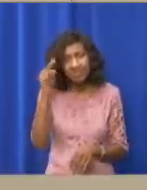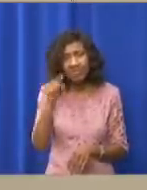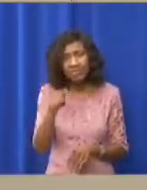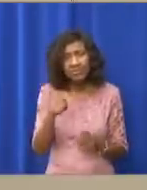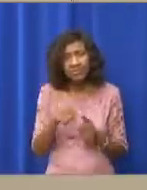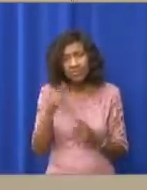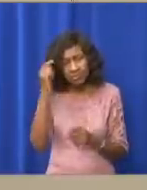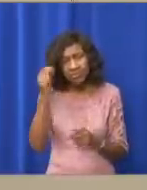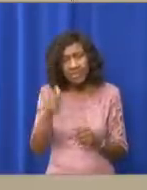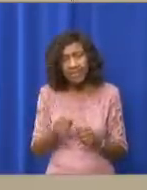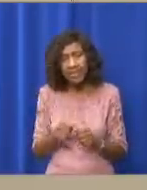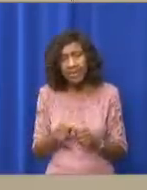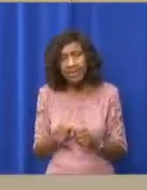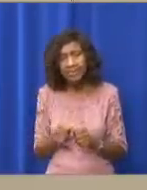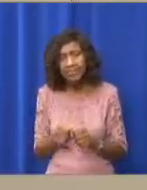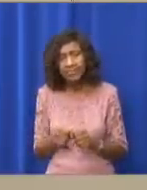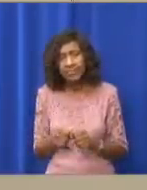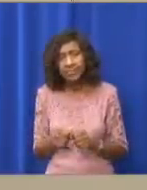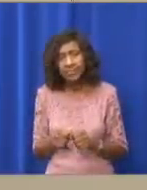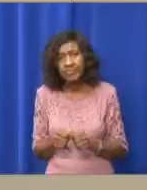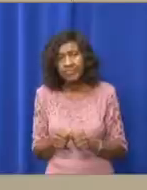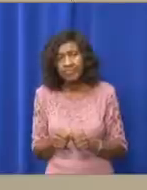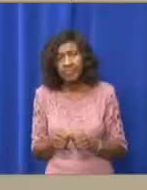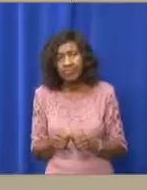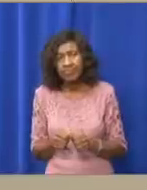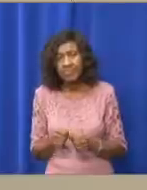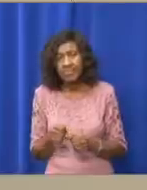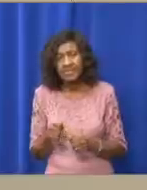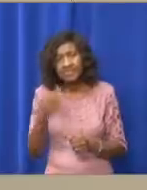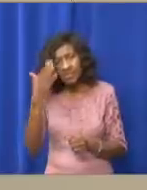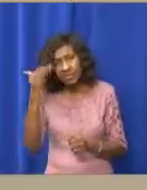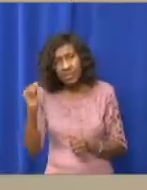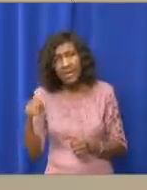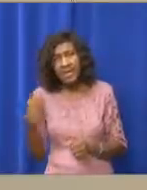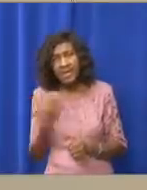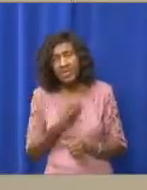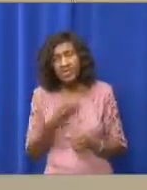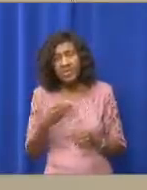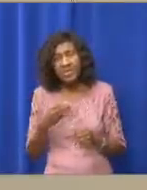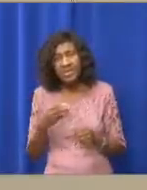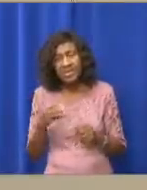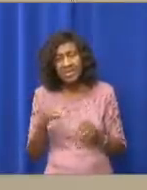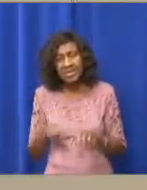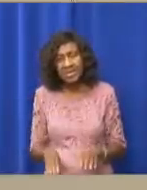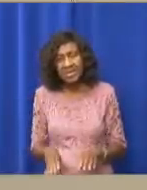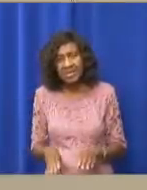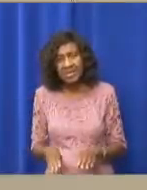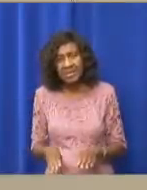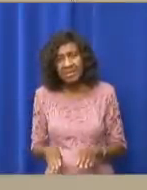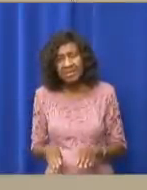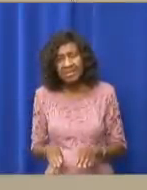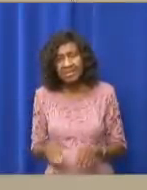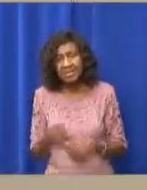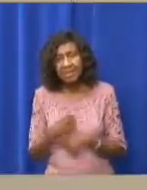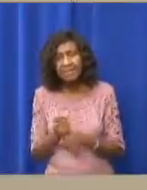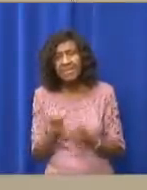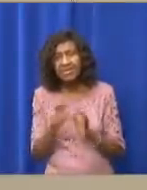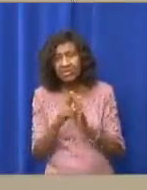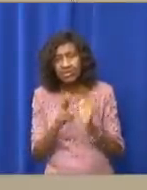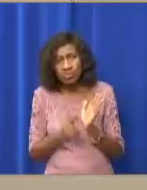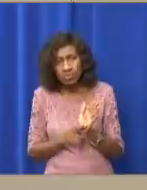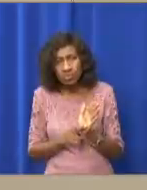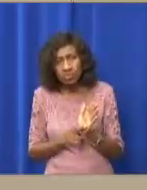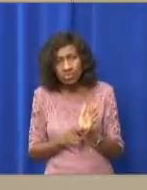reason that we are able really to make these restrictions with some ease of